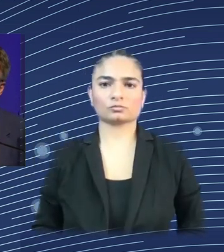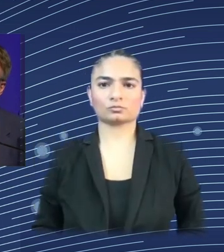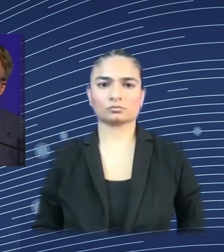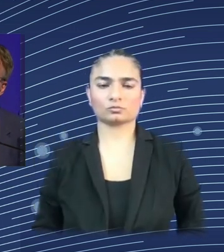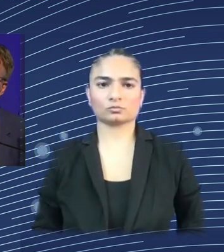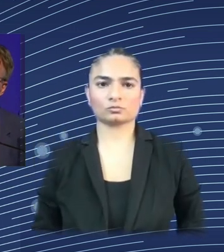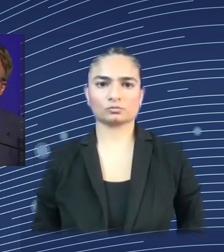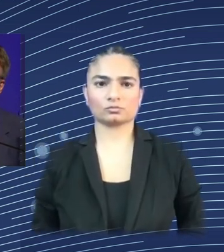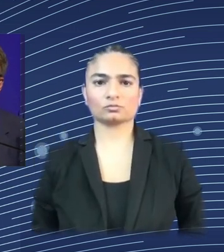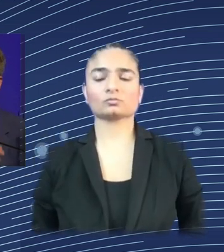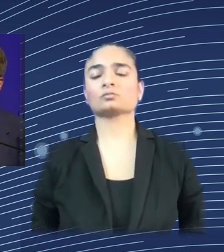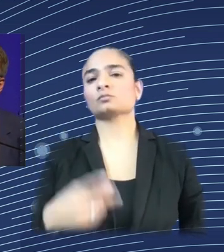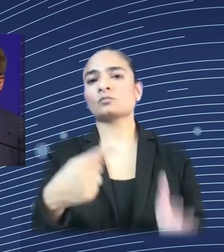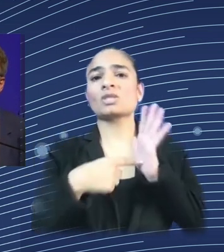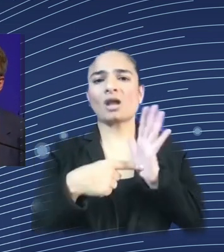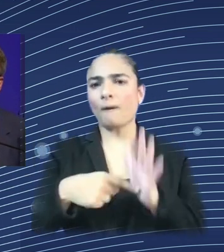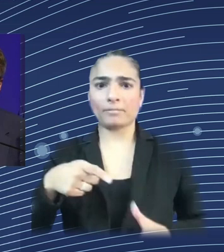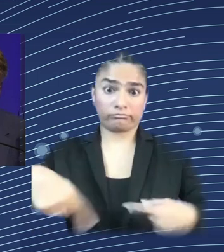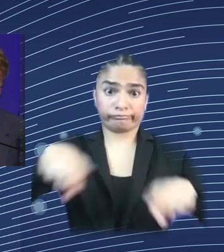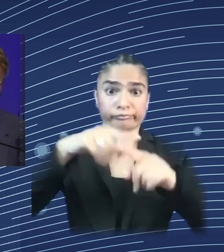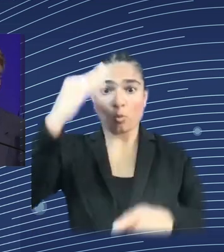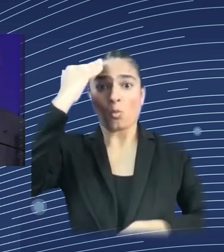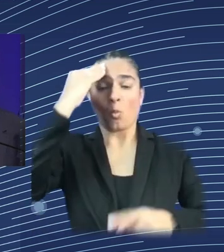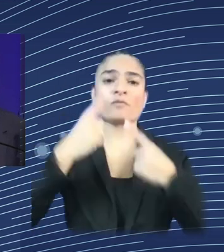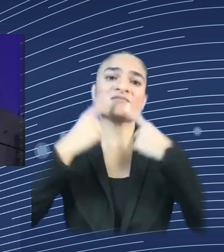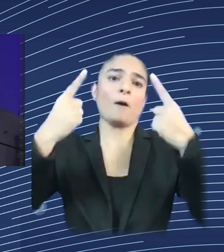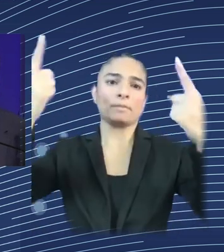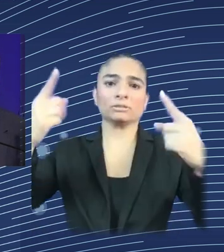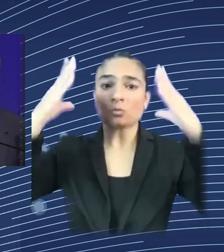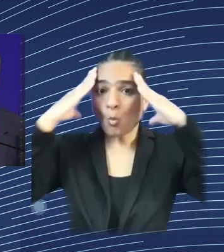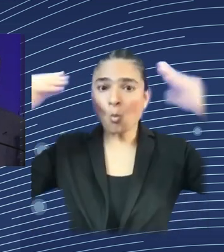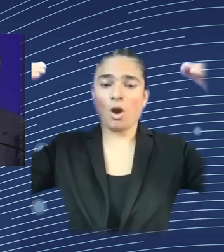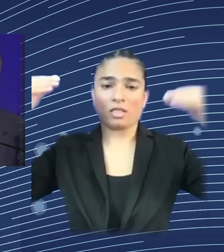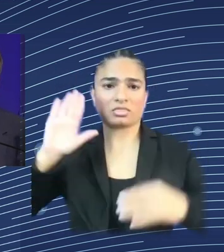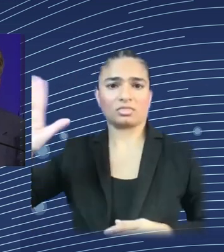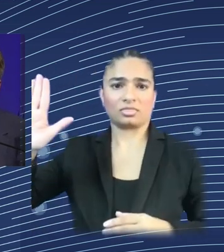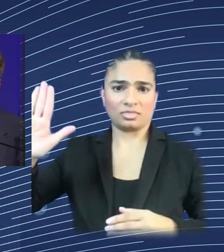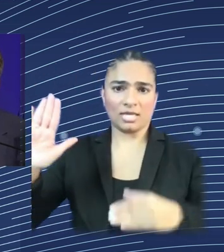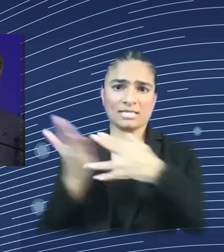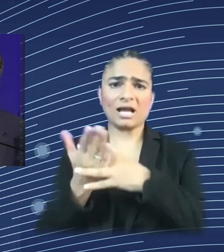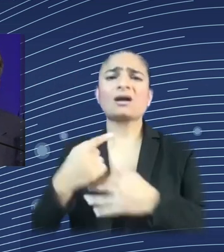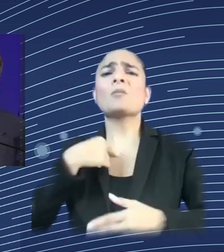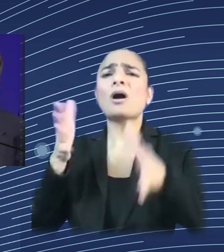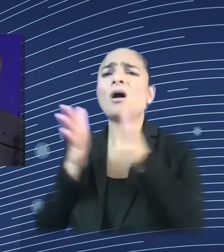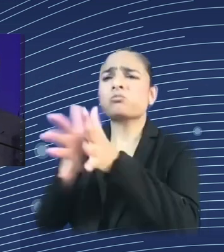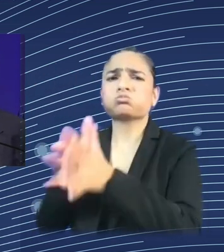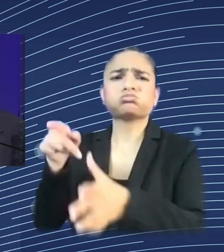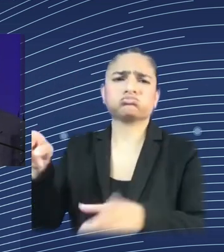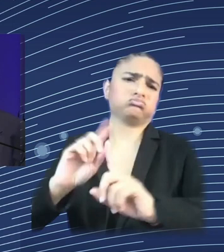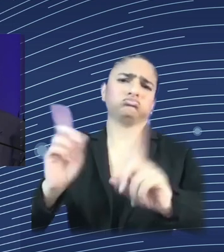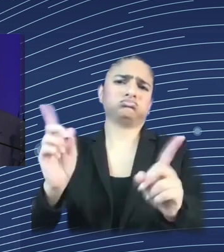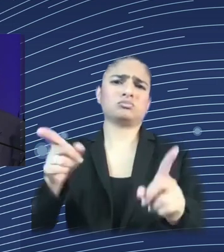means Holland has his specific case. We learned about this too. And we said now it should be